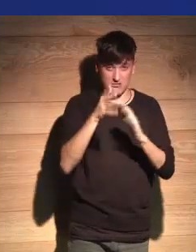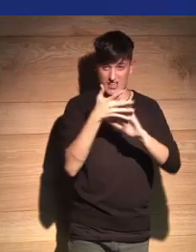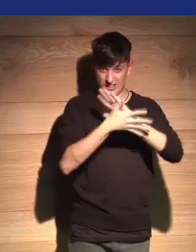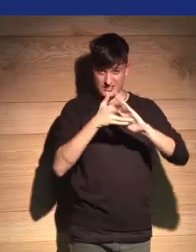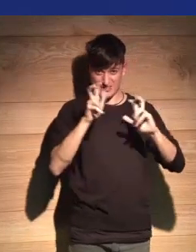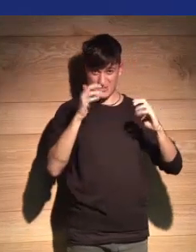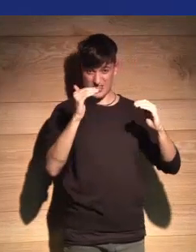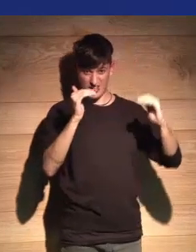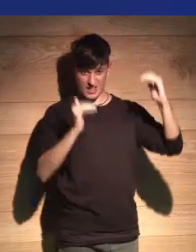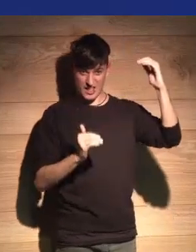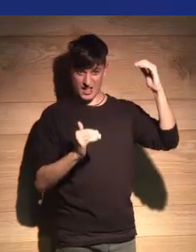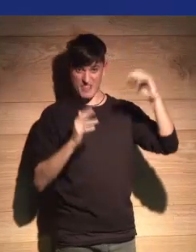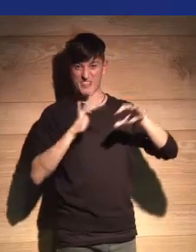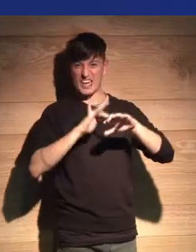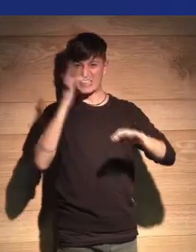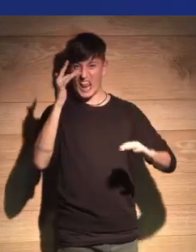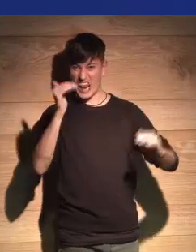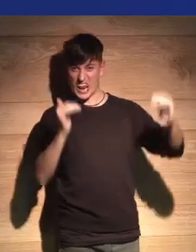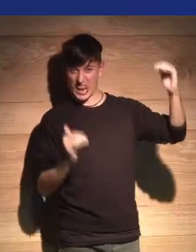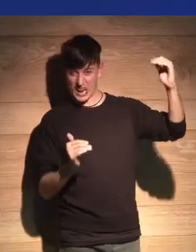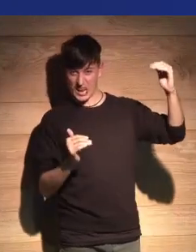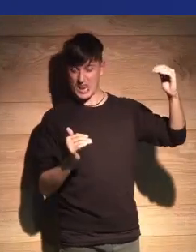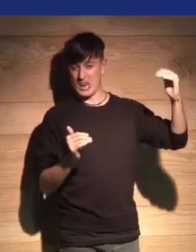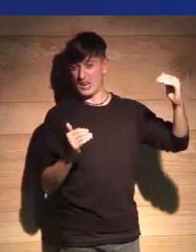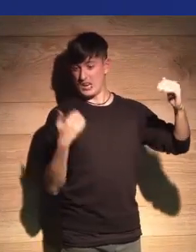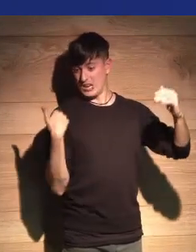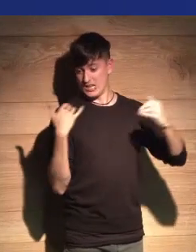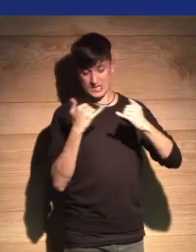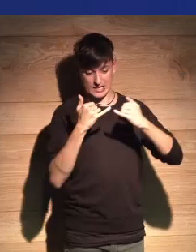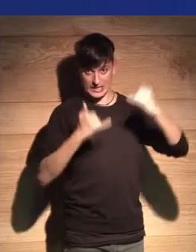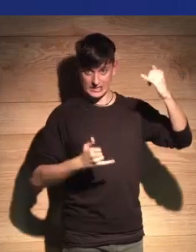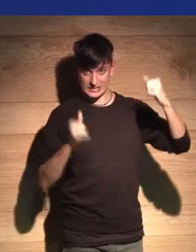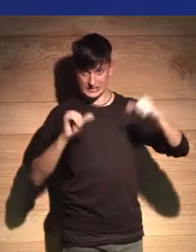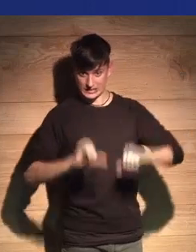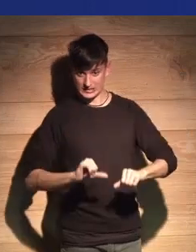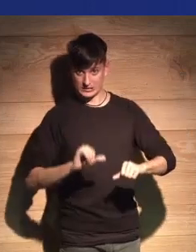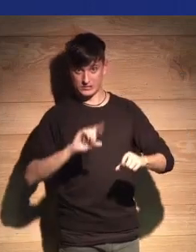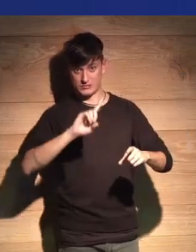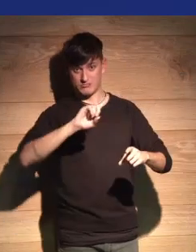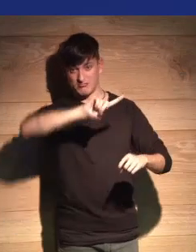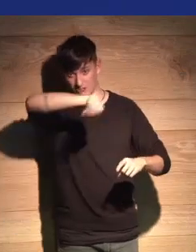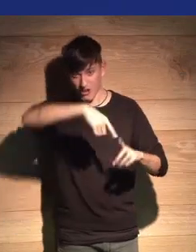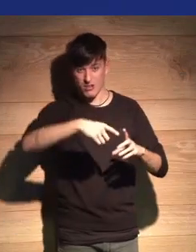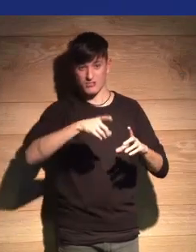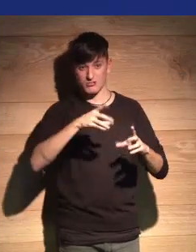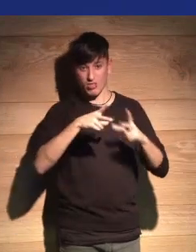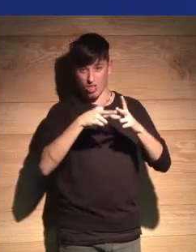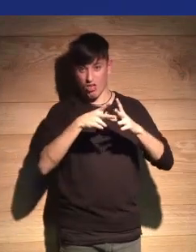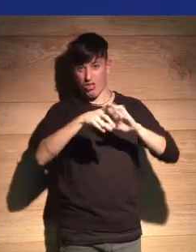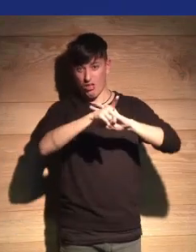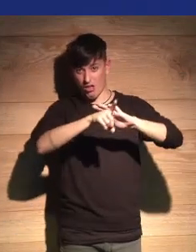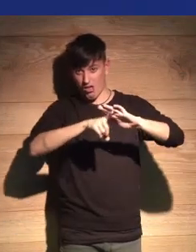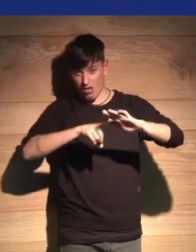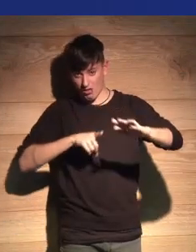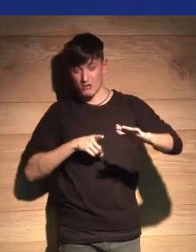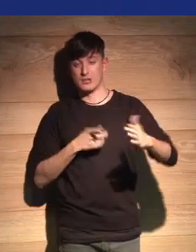still a lot to be done. When we talk about the digital gap, since the beginning of the crisis, we've taken some